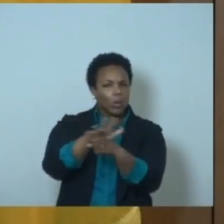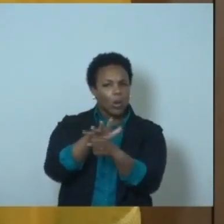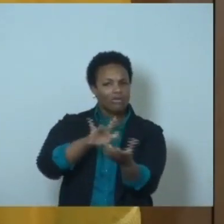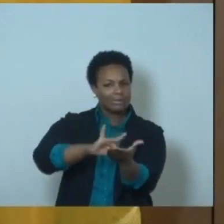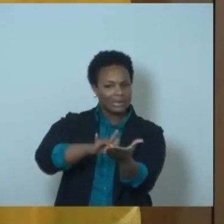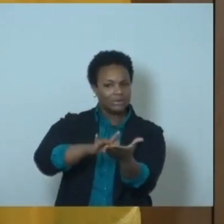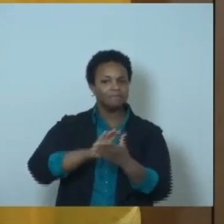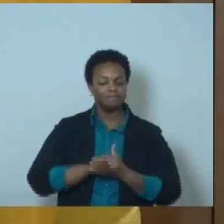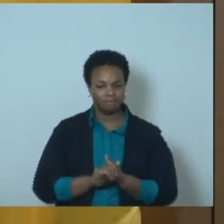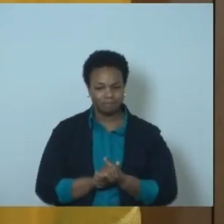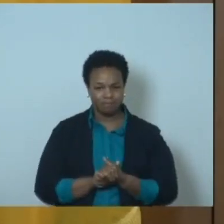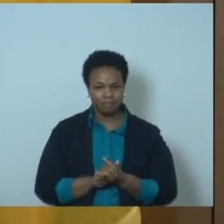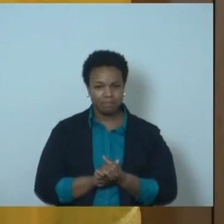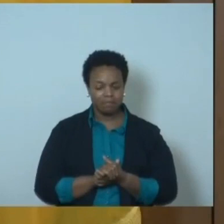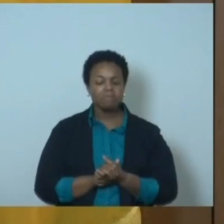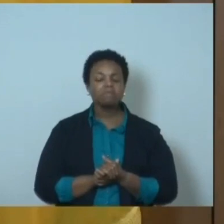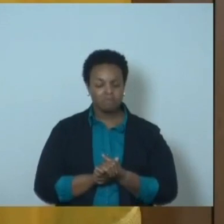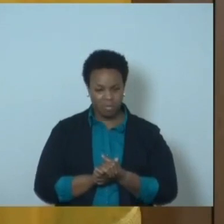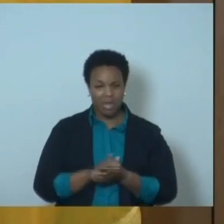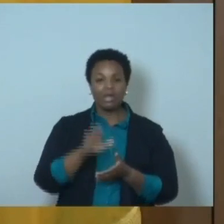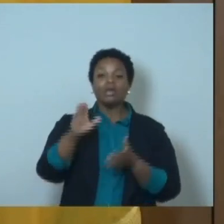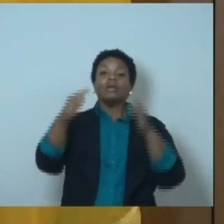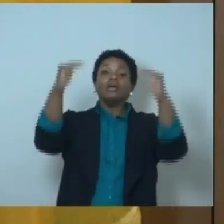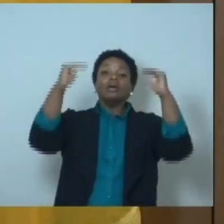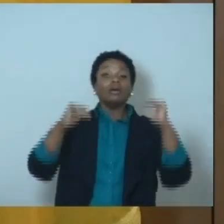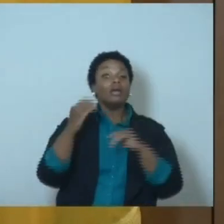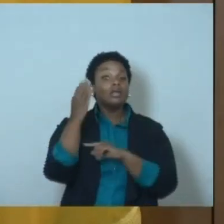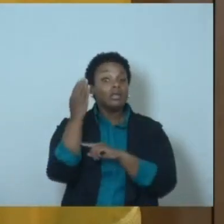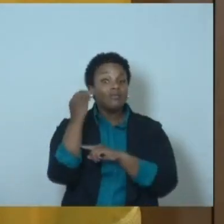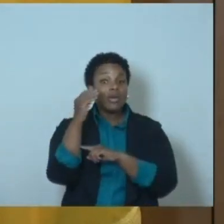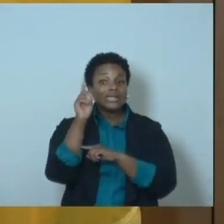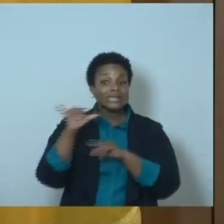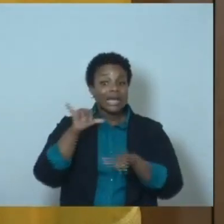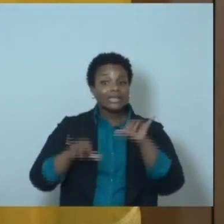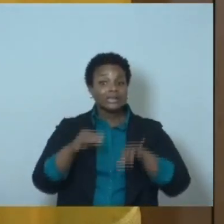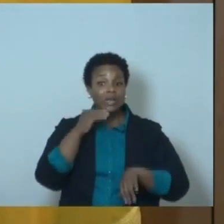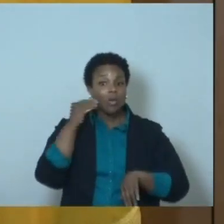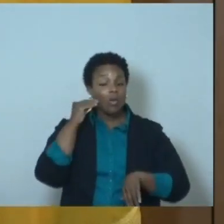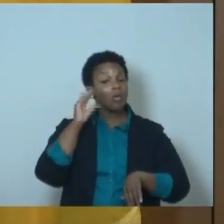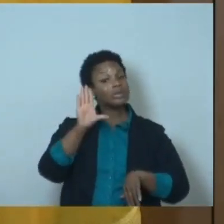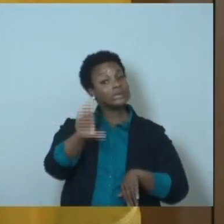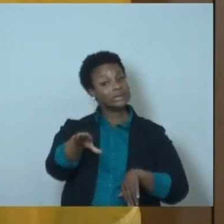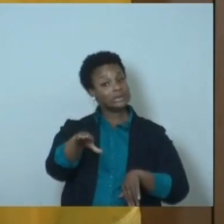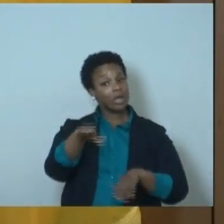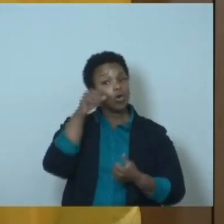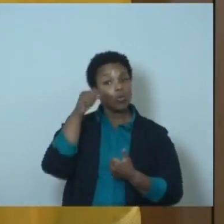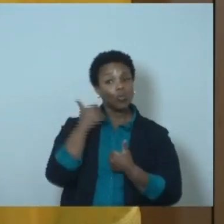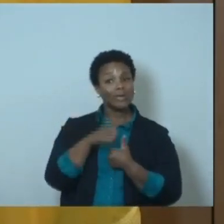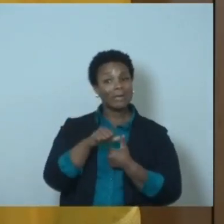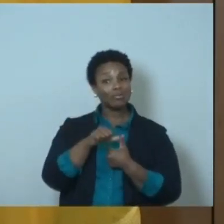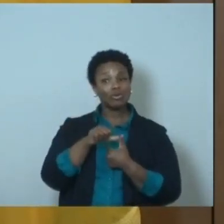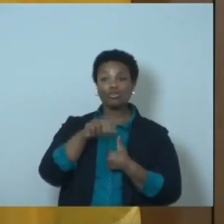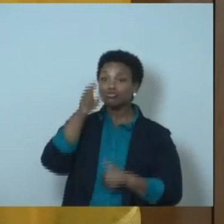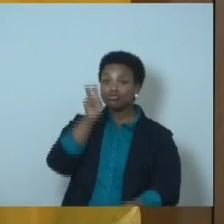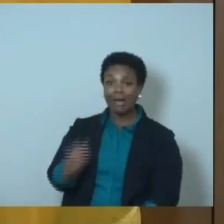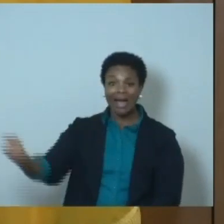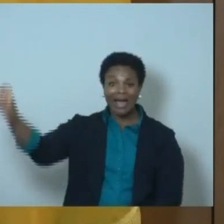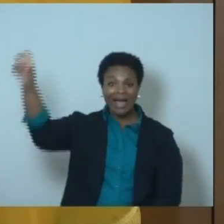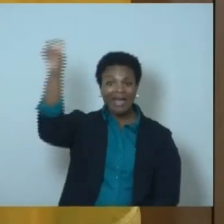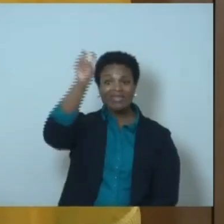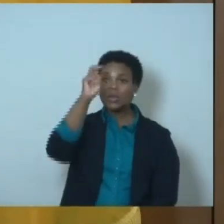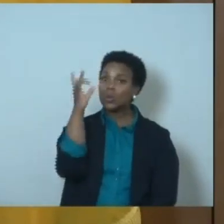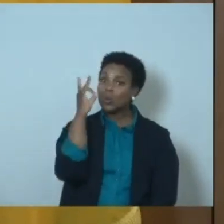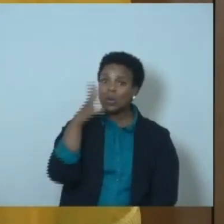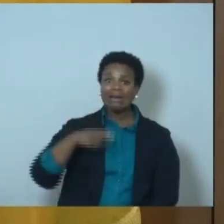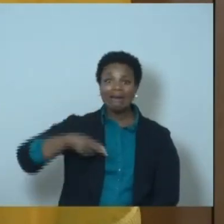being cautious about that 14 days. Remember, for out-of-state travelers, tourism is high risk, and this